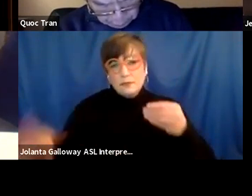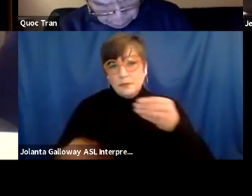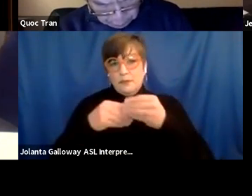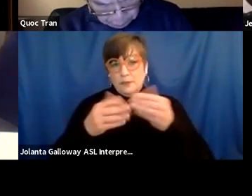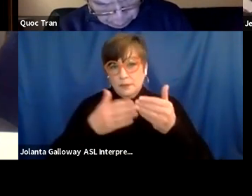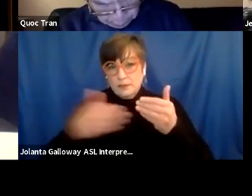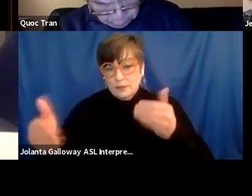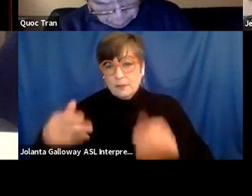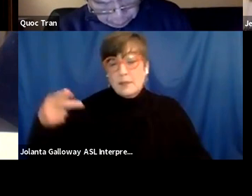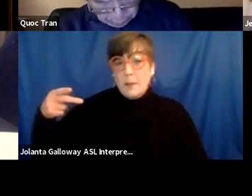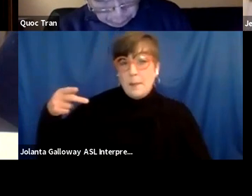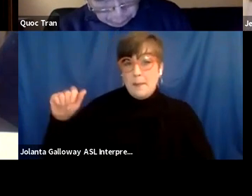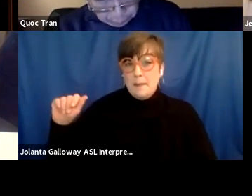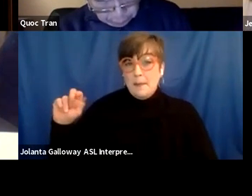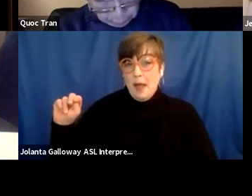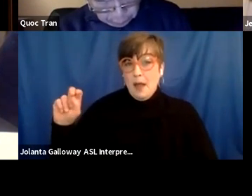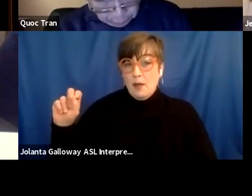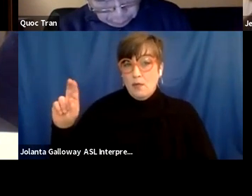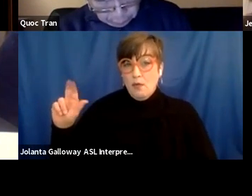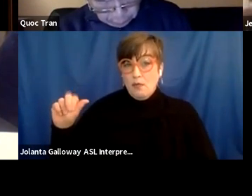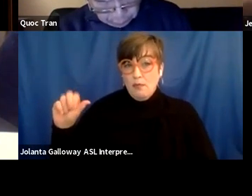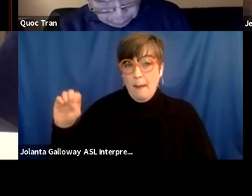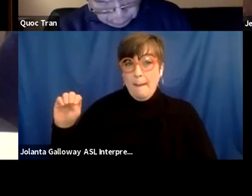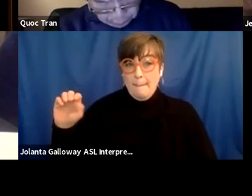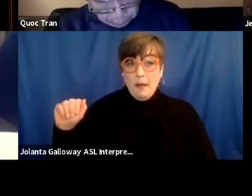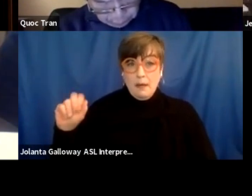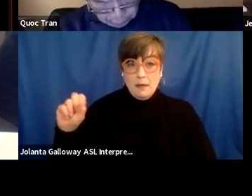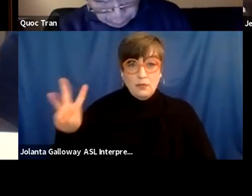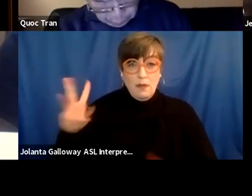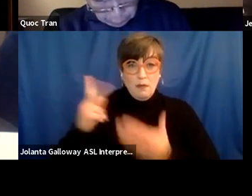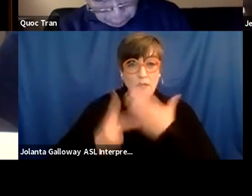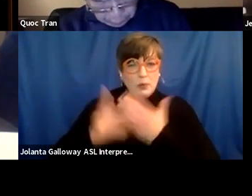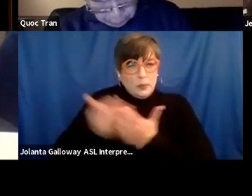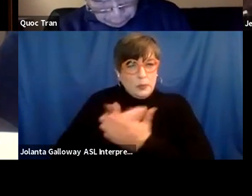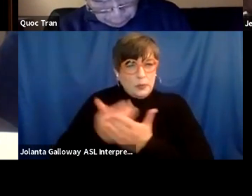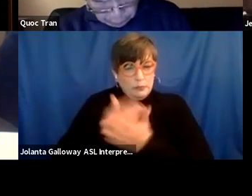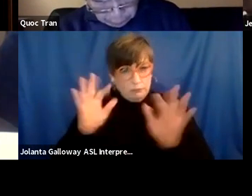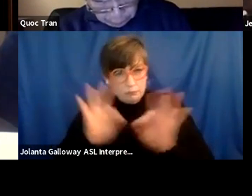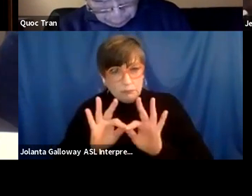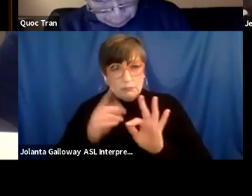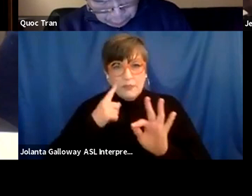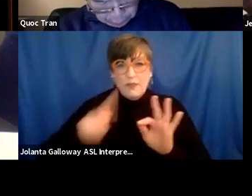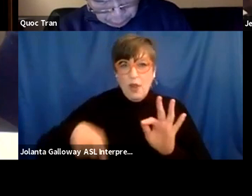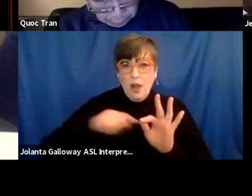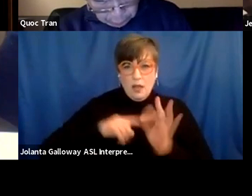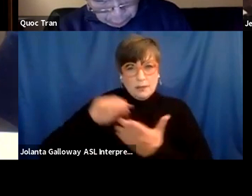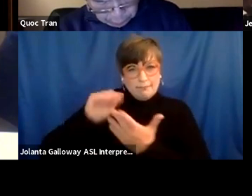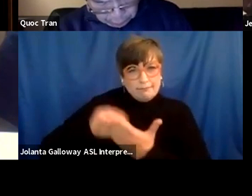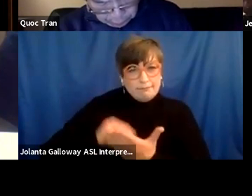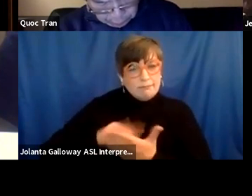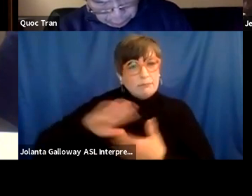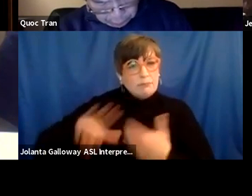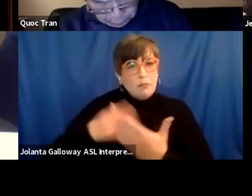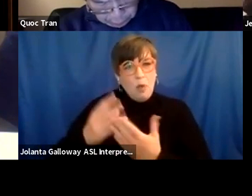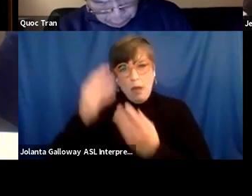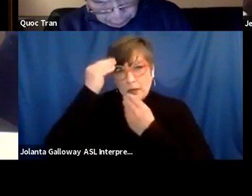know Panorama is new, but I think it's going to be important for us to have yearly trend data as well as